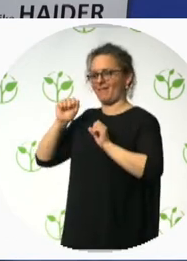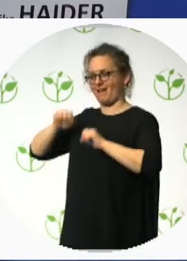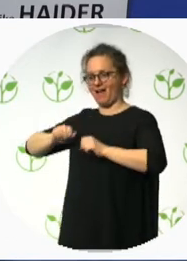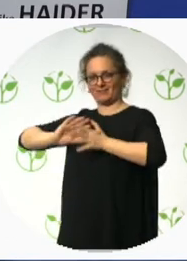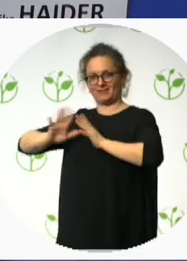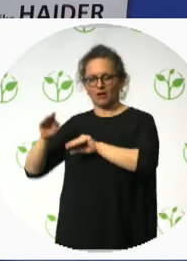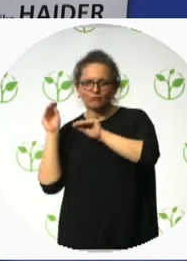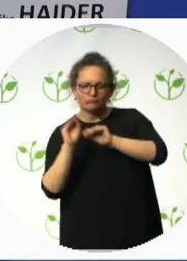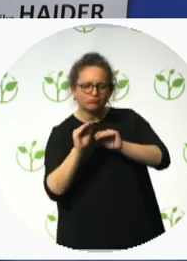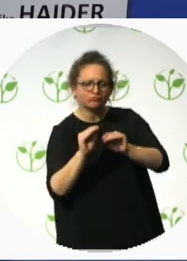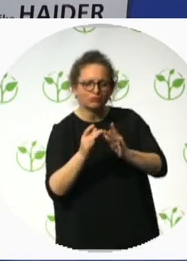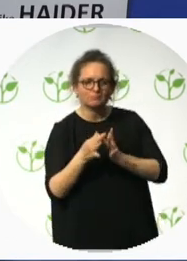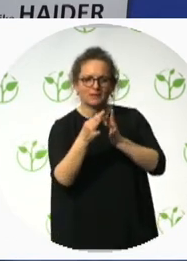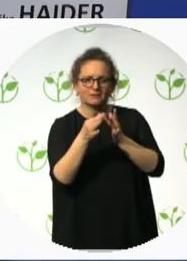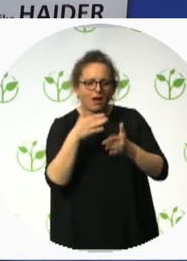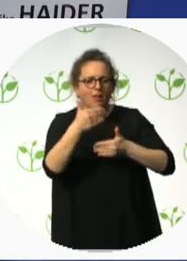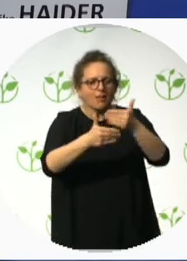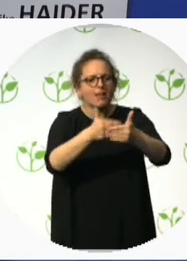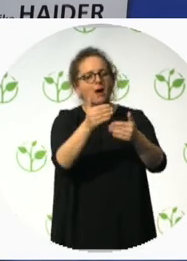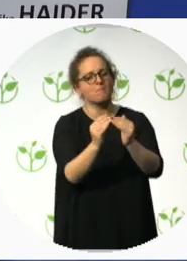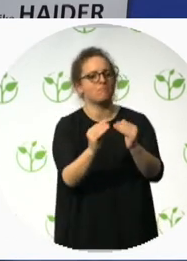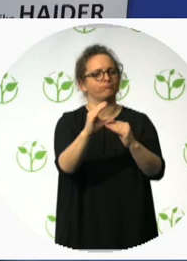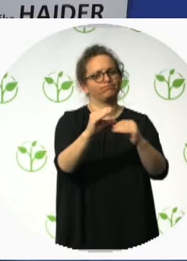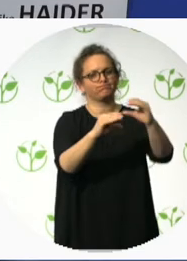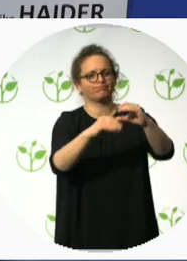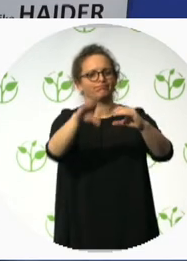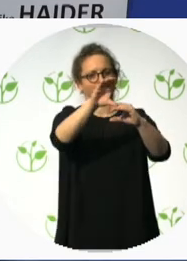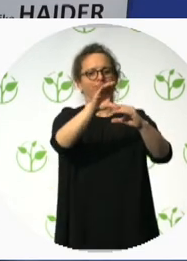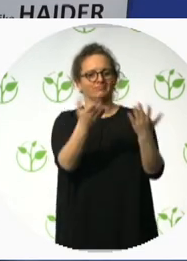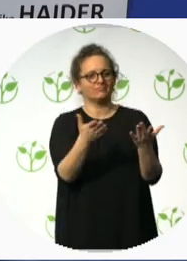then you need really a special